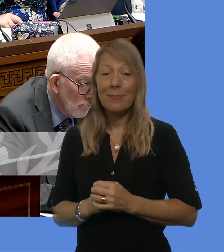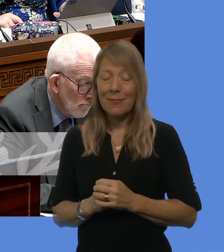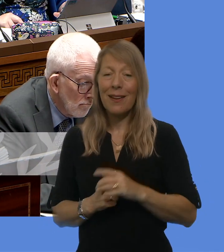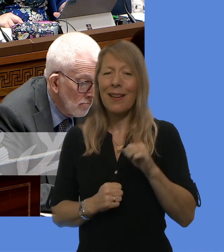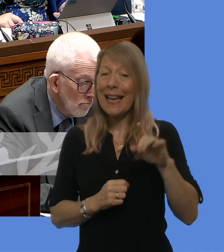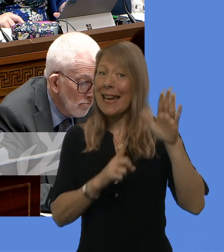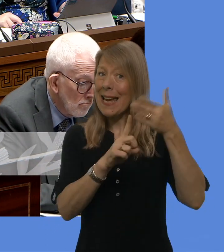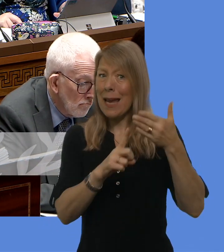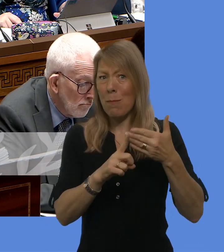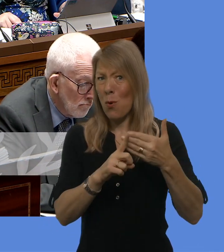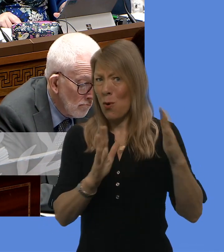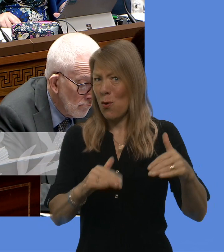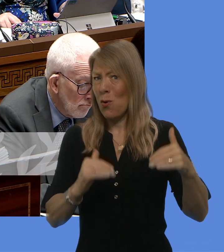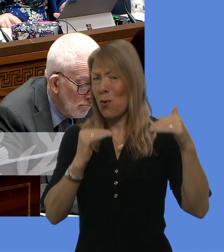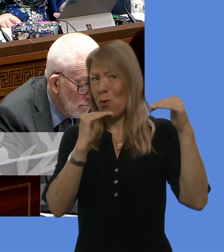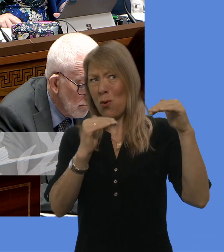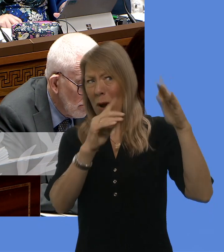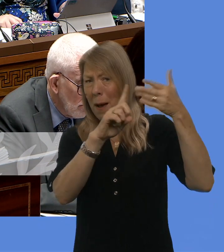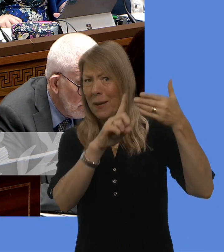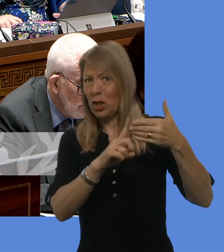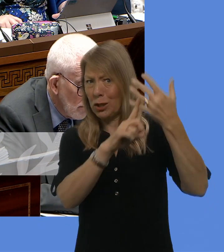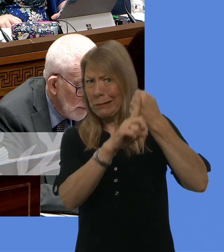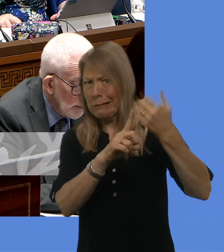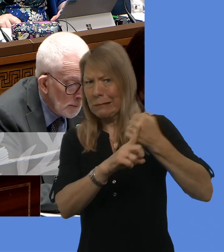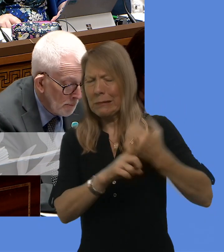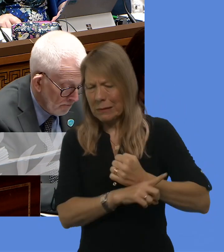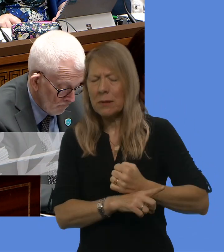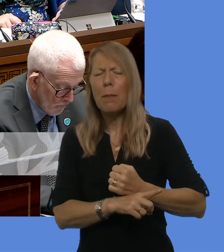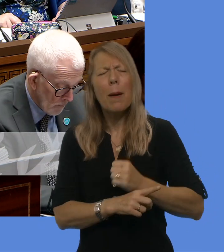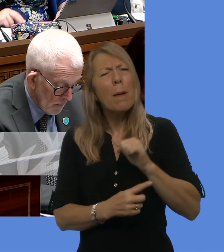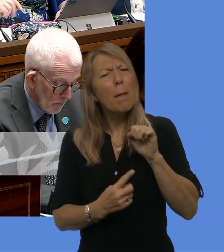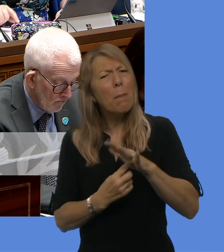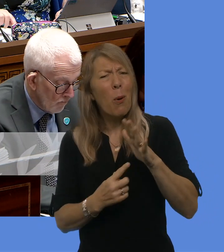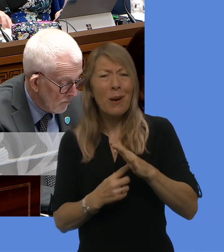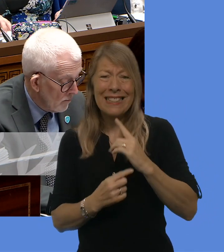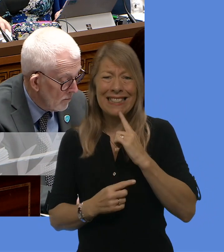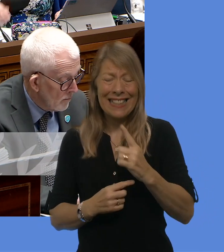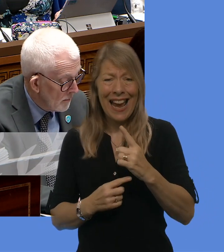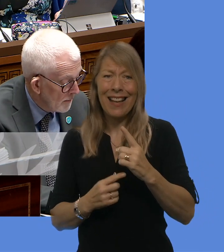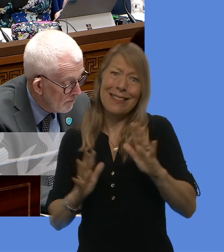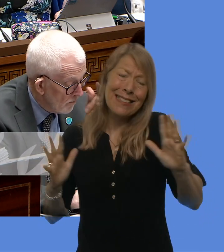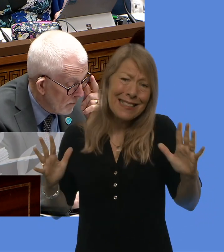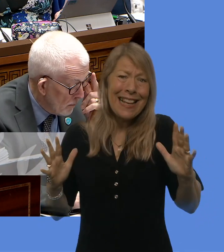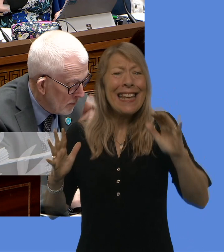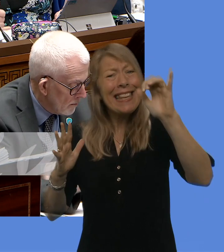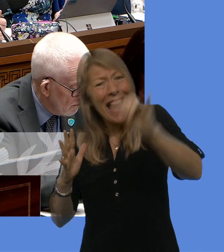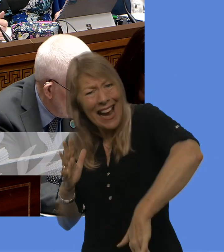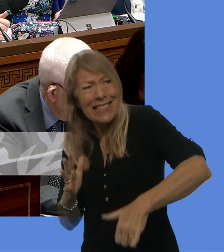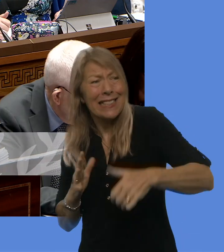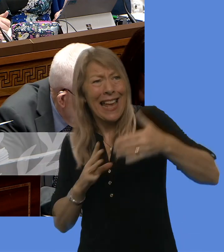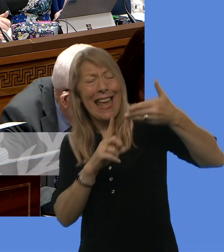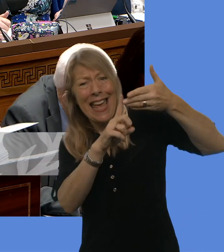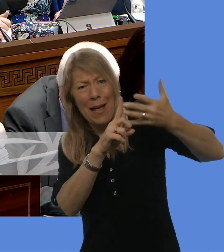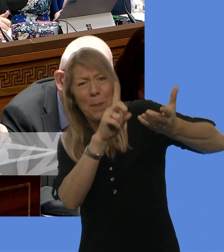important to acknowledge the context the prison service will be operating and delivering within, with a significantly increased and increasing